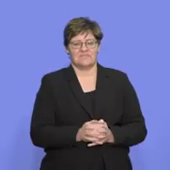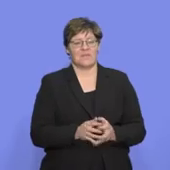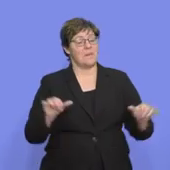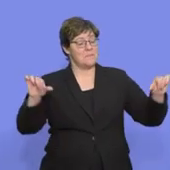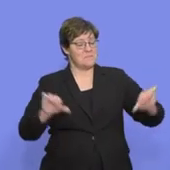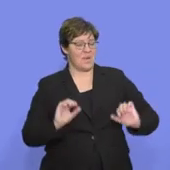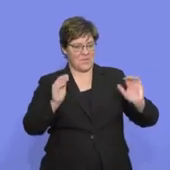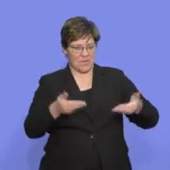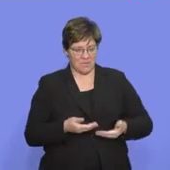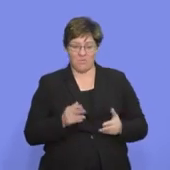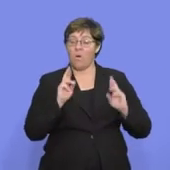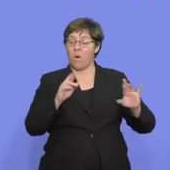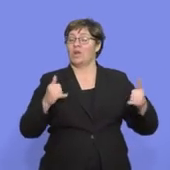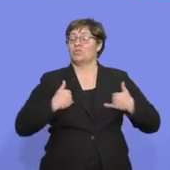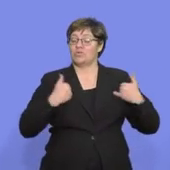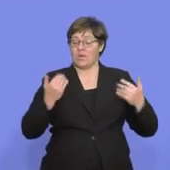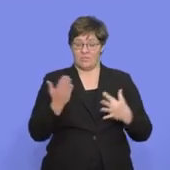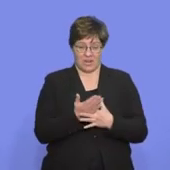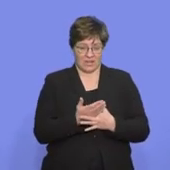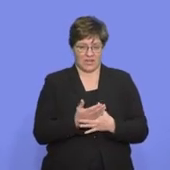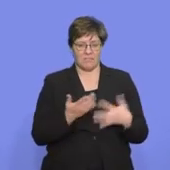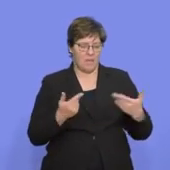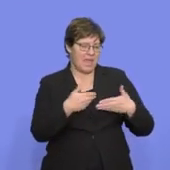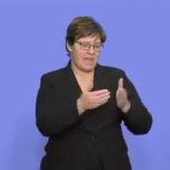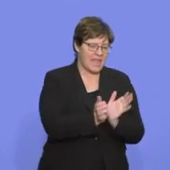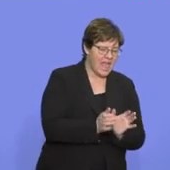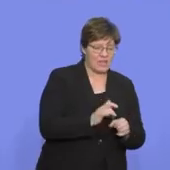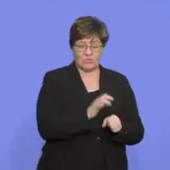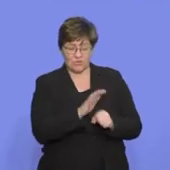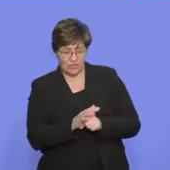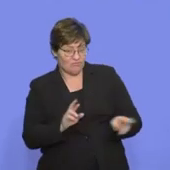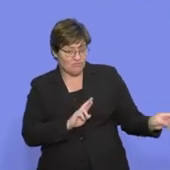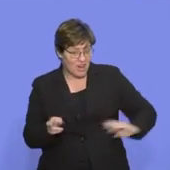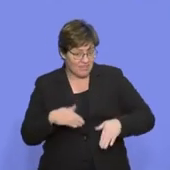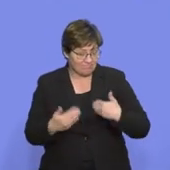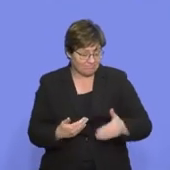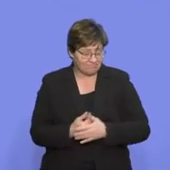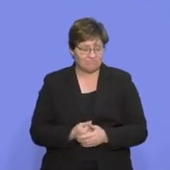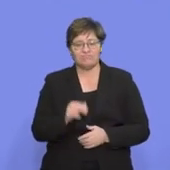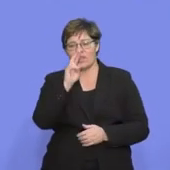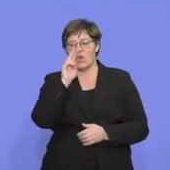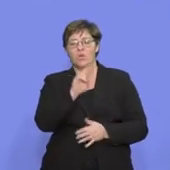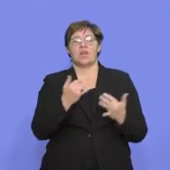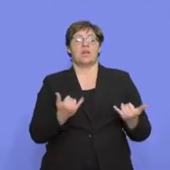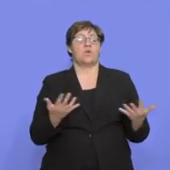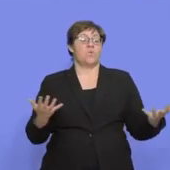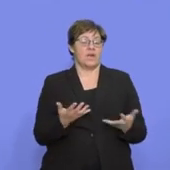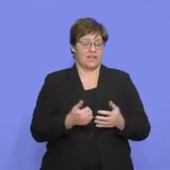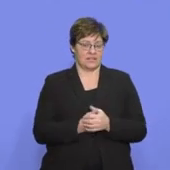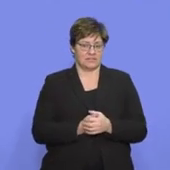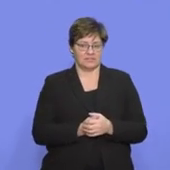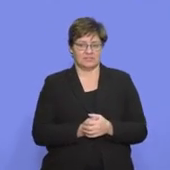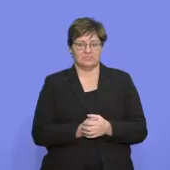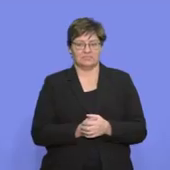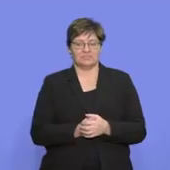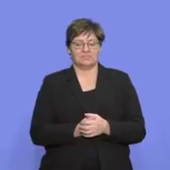Welcome back. I hope you enjoyed your break, maybe had some cake, some cool drink, and you're ready to go. Let's have a look where we are now with the human nervous system.